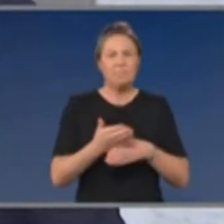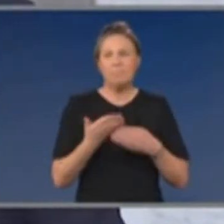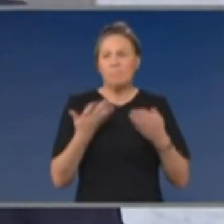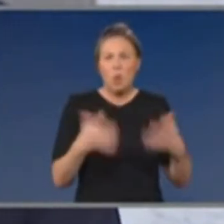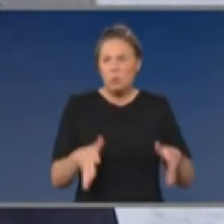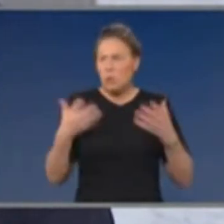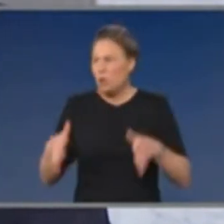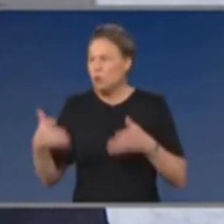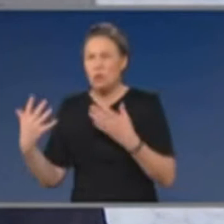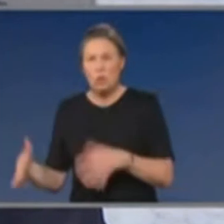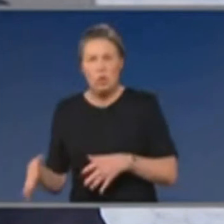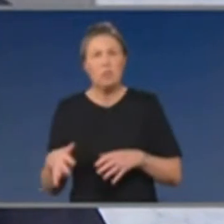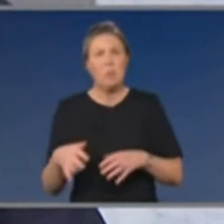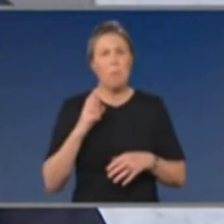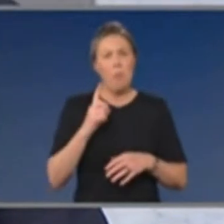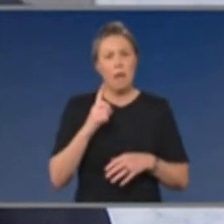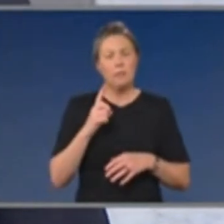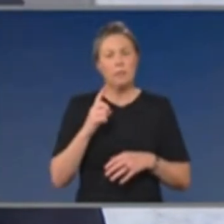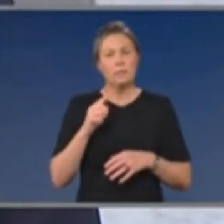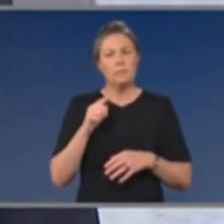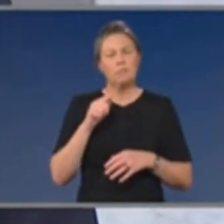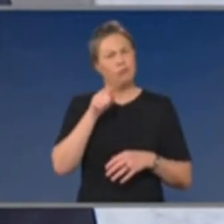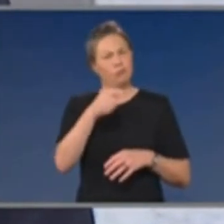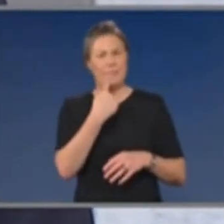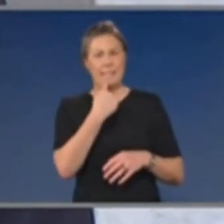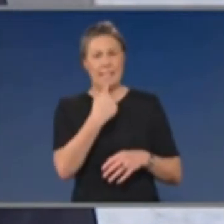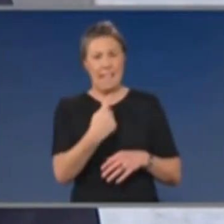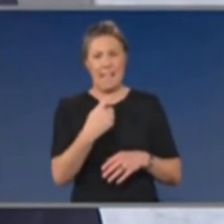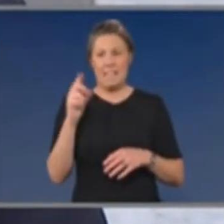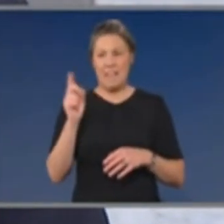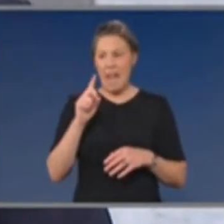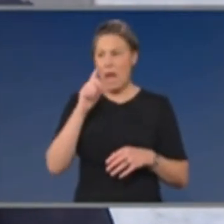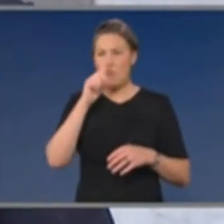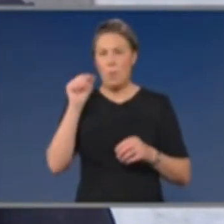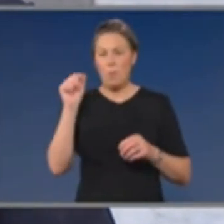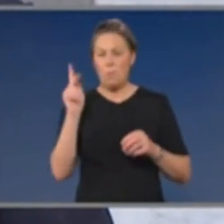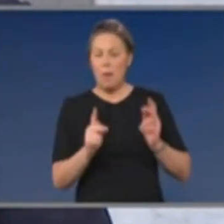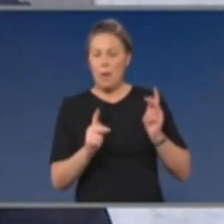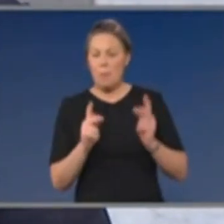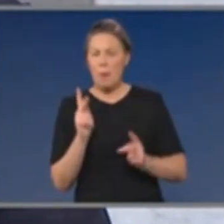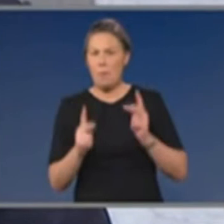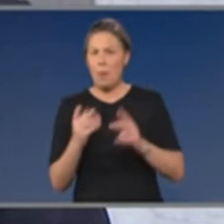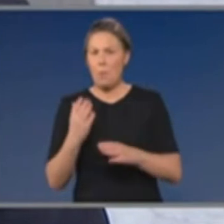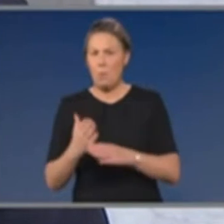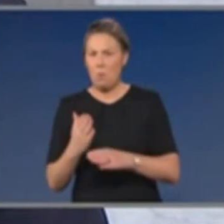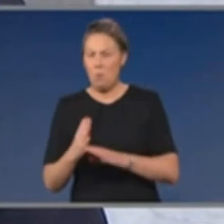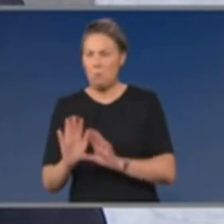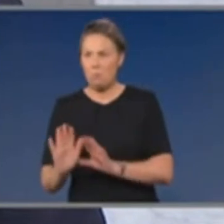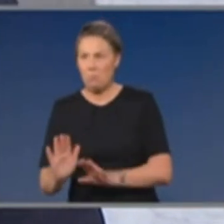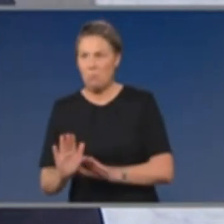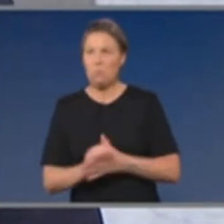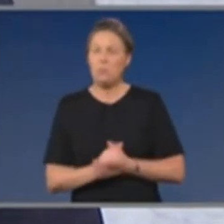hope, and just picking up the analysis you've just made about the recovery in the jobs market, do they also underscore